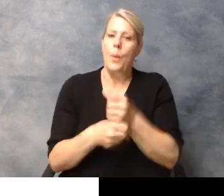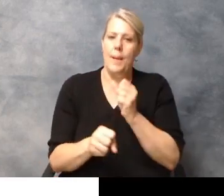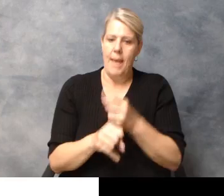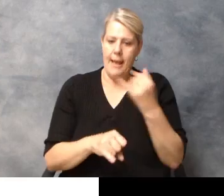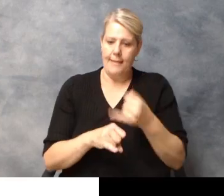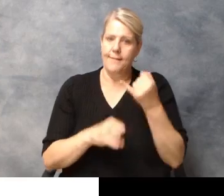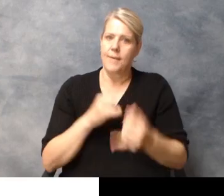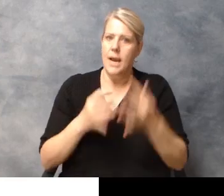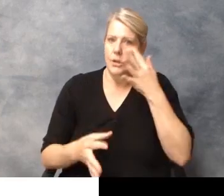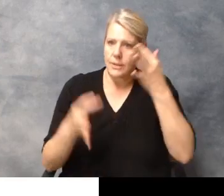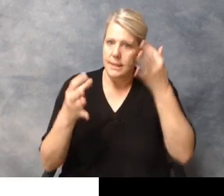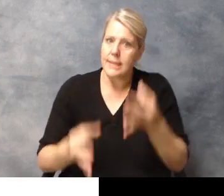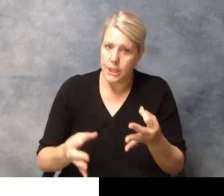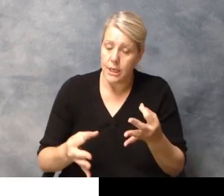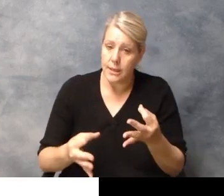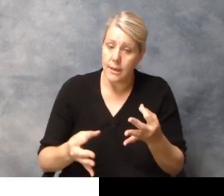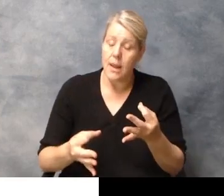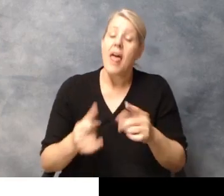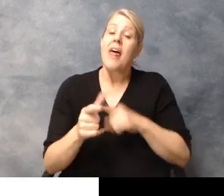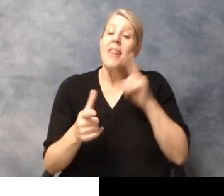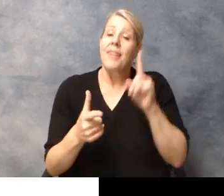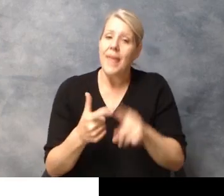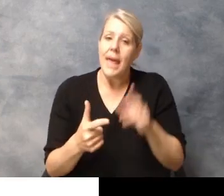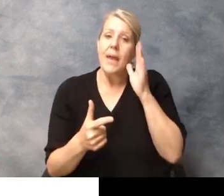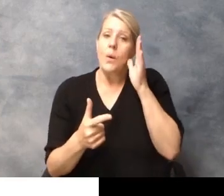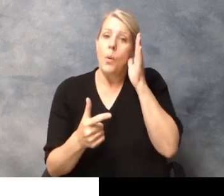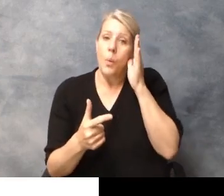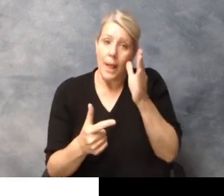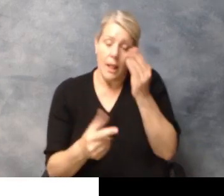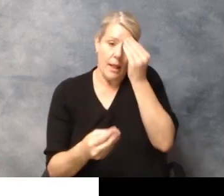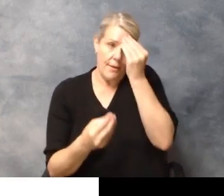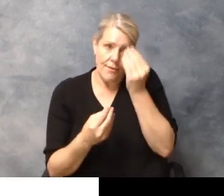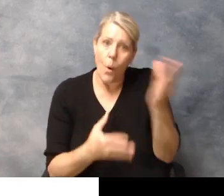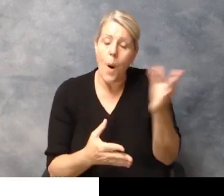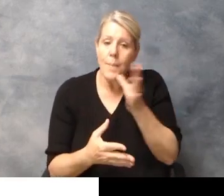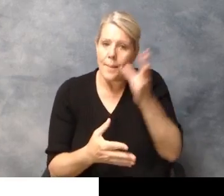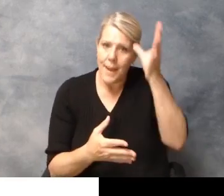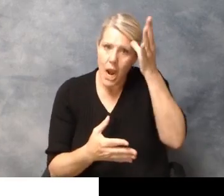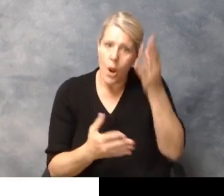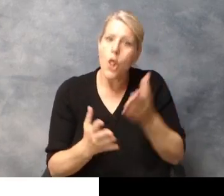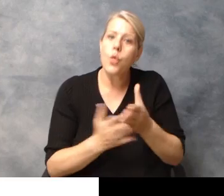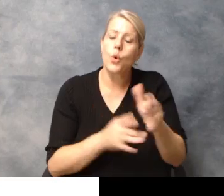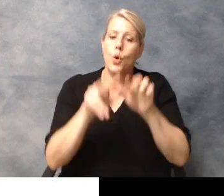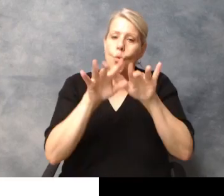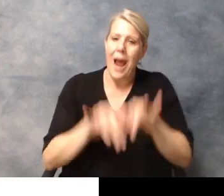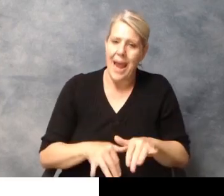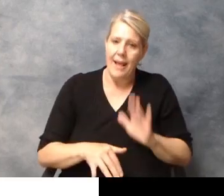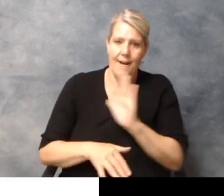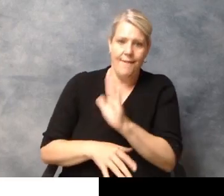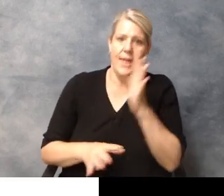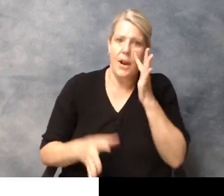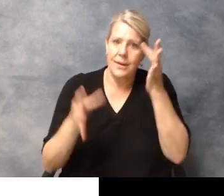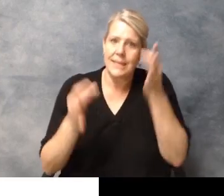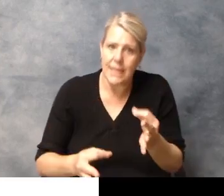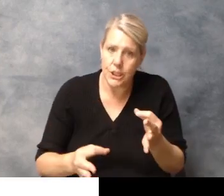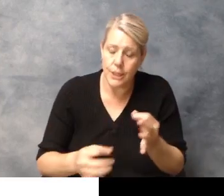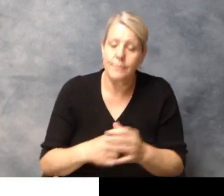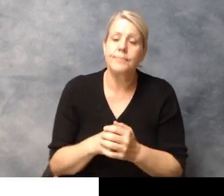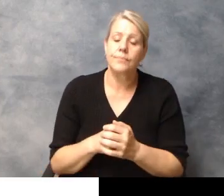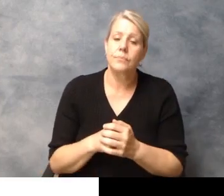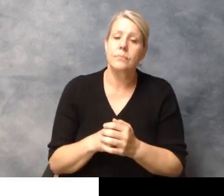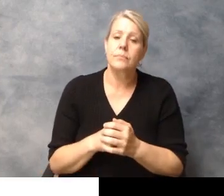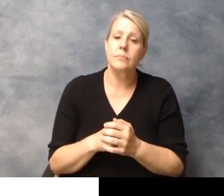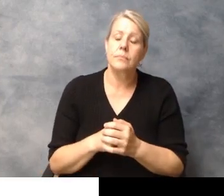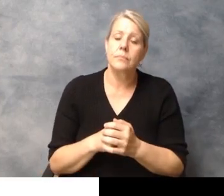and must provide the parent with prior written notice of the decision. Prior written notice should be documented on the